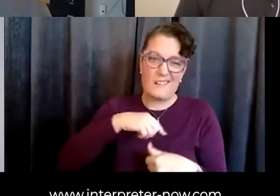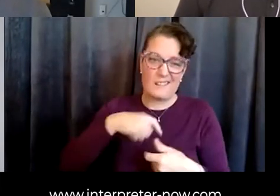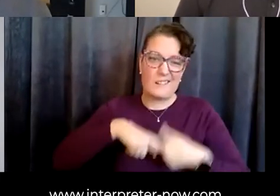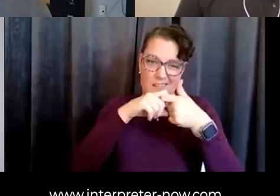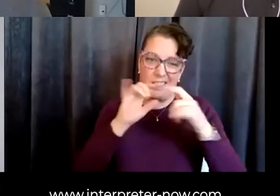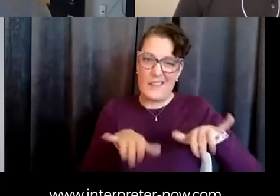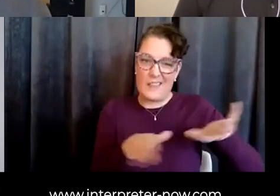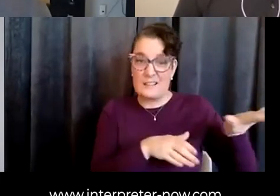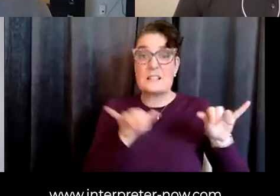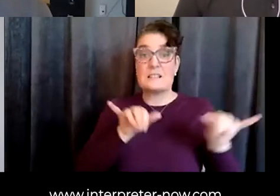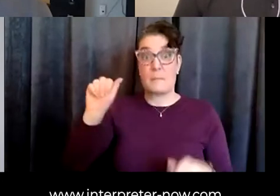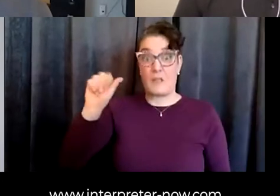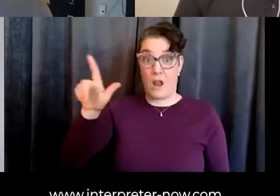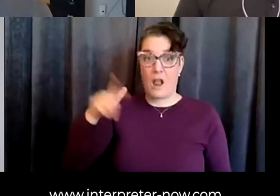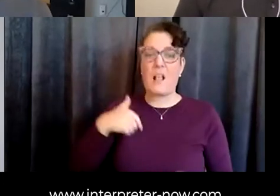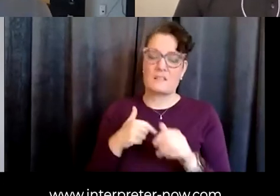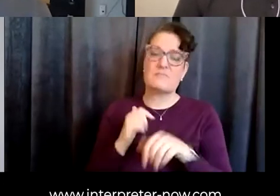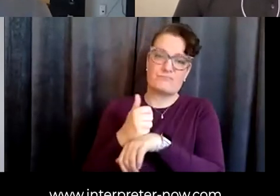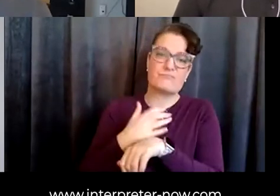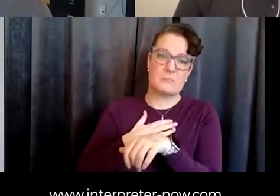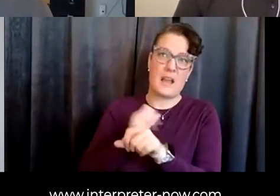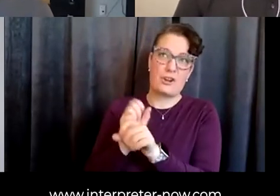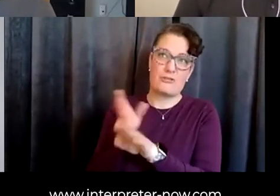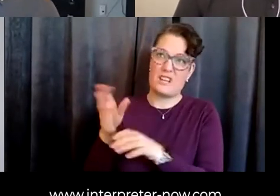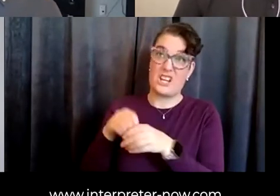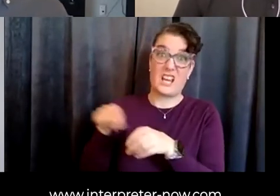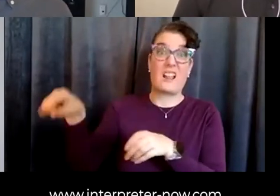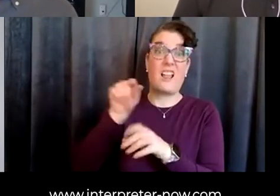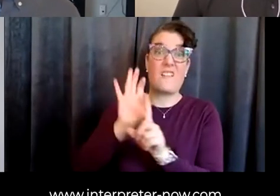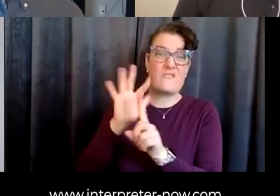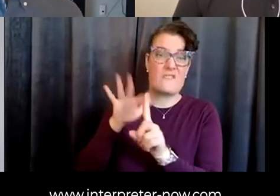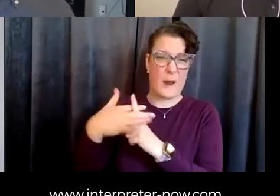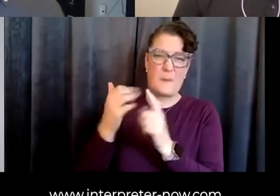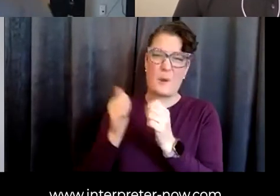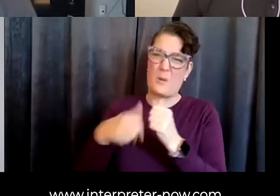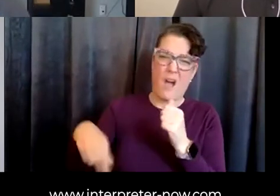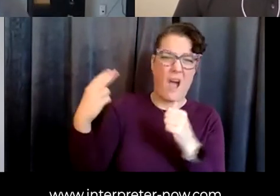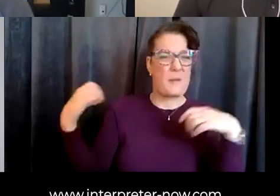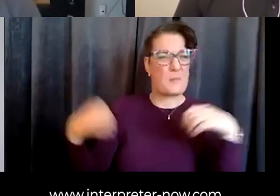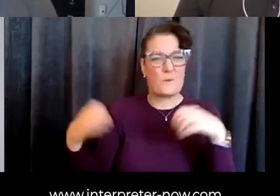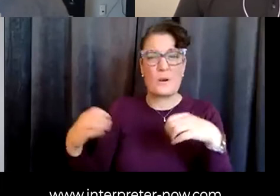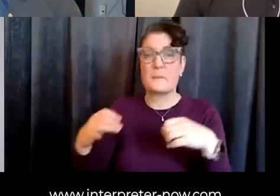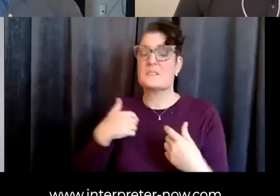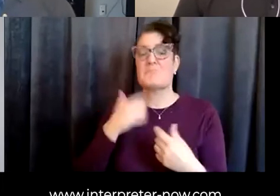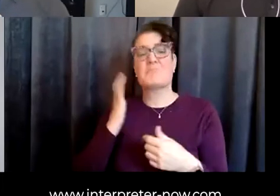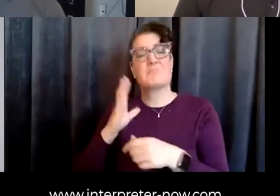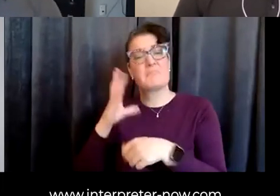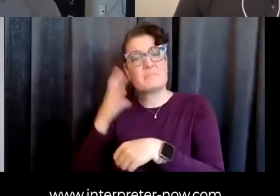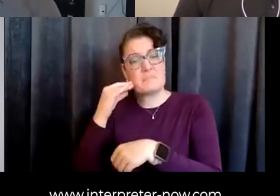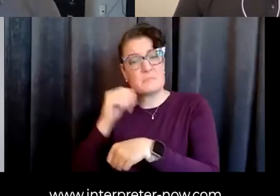Similar to Al, I built my career in high performance environments. I've worked in industries, including workspace design and office